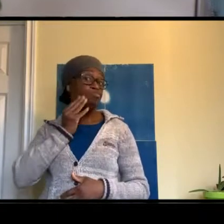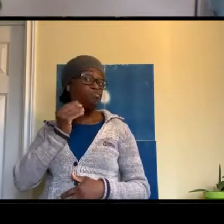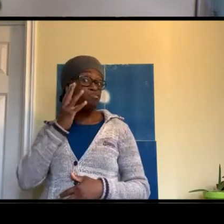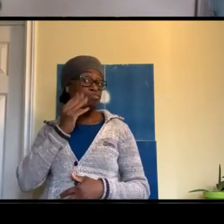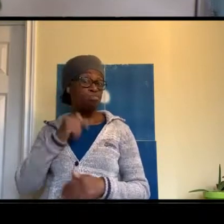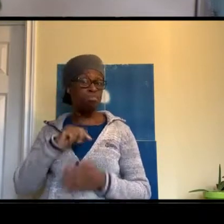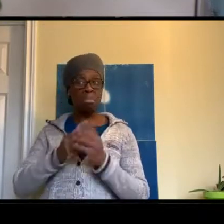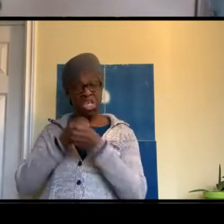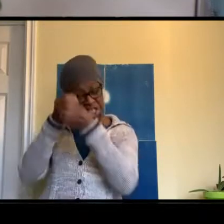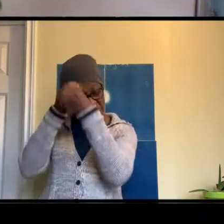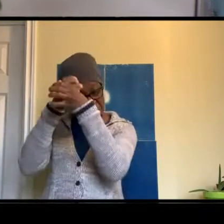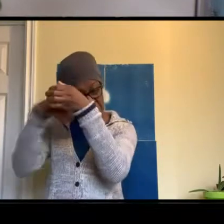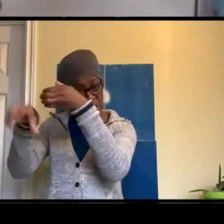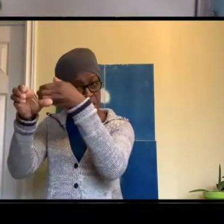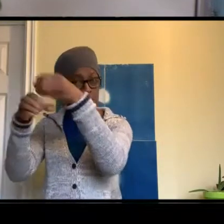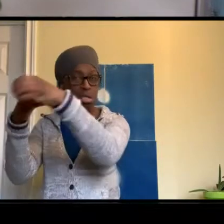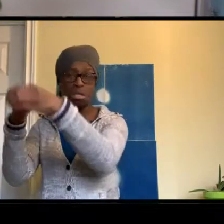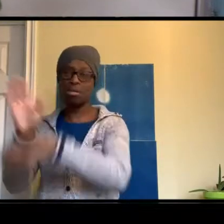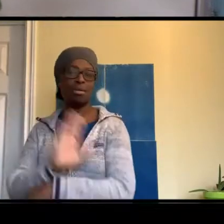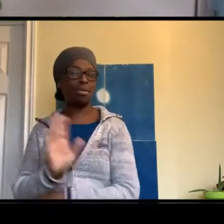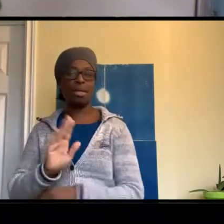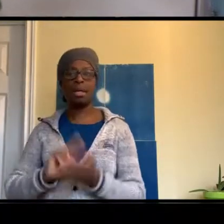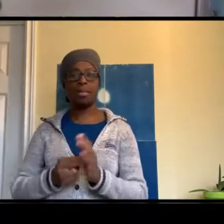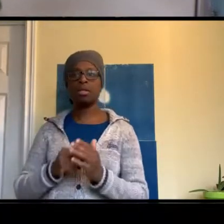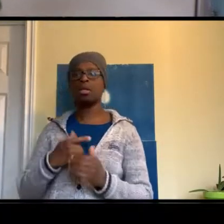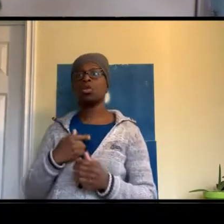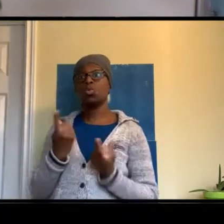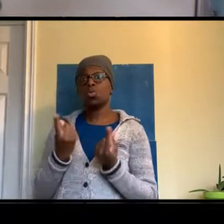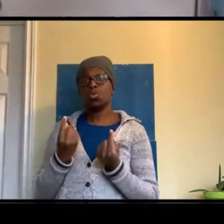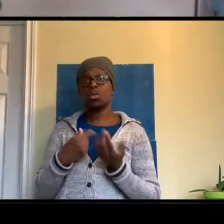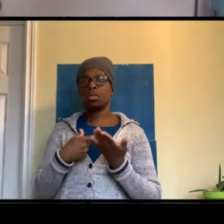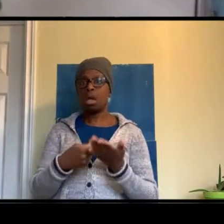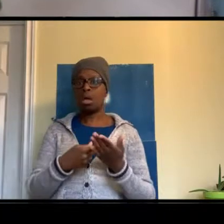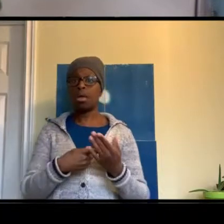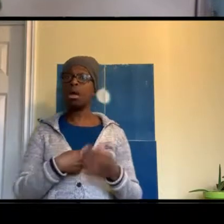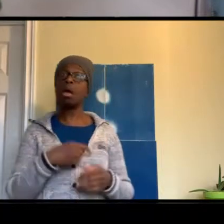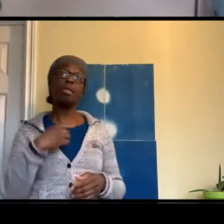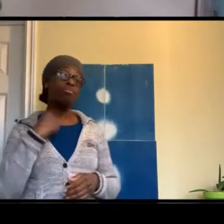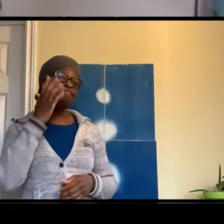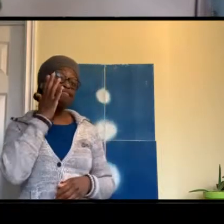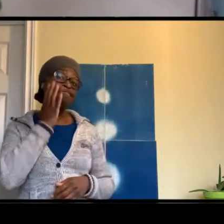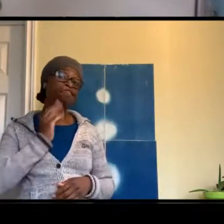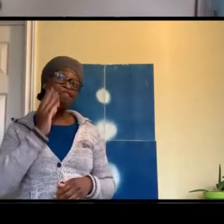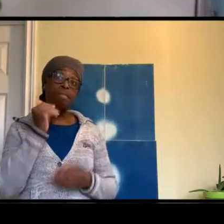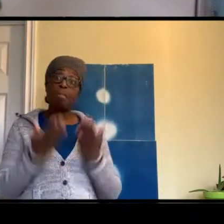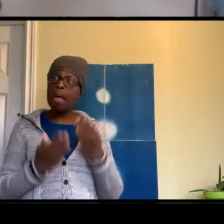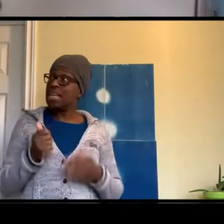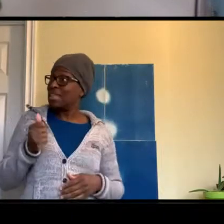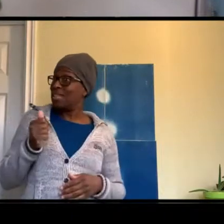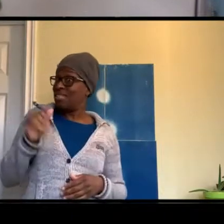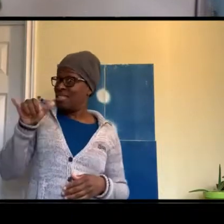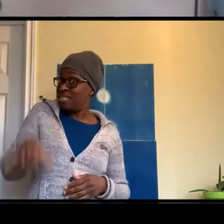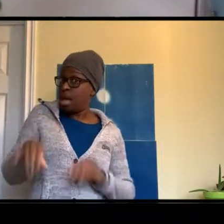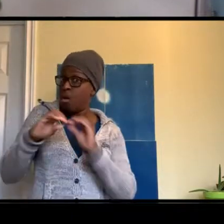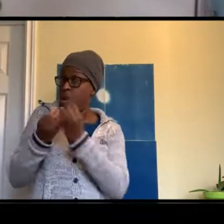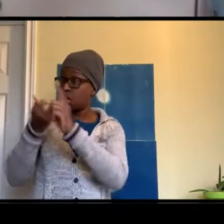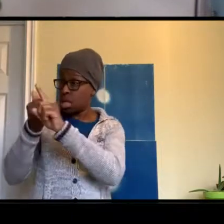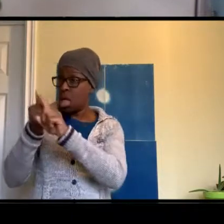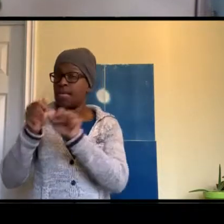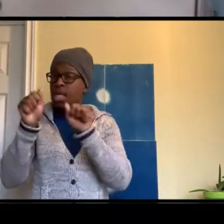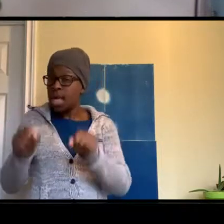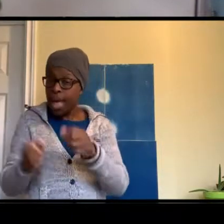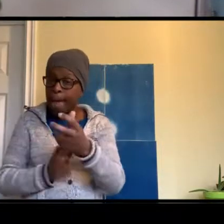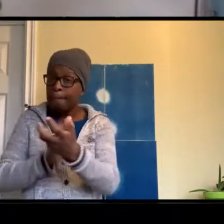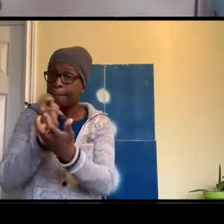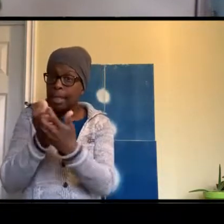of exhibition or length of career, but may also be applied to the broad professional capacity and an expressed ability to be